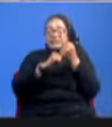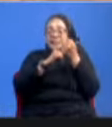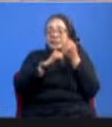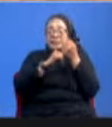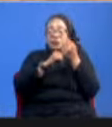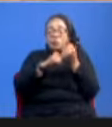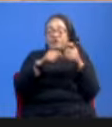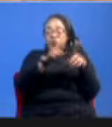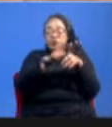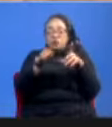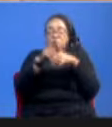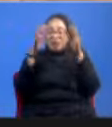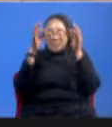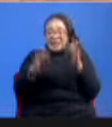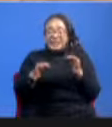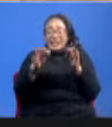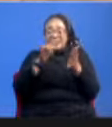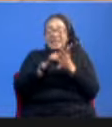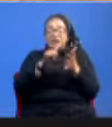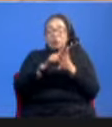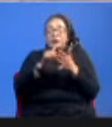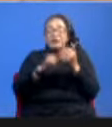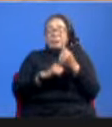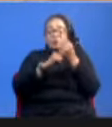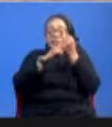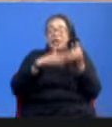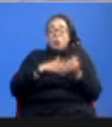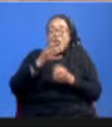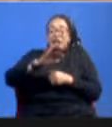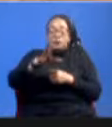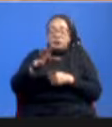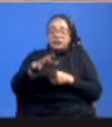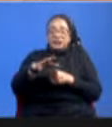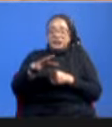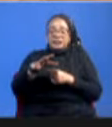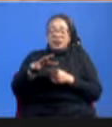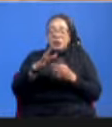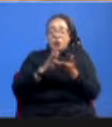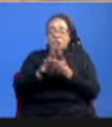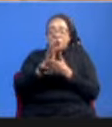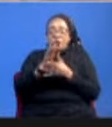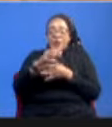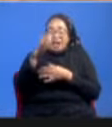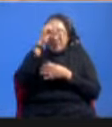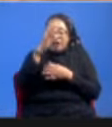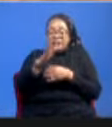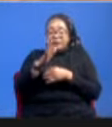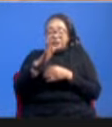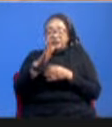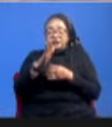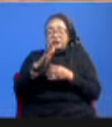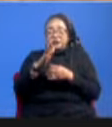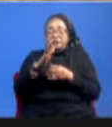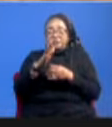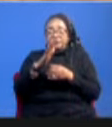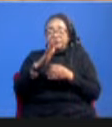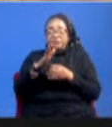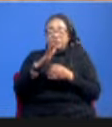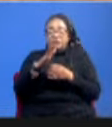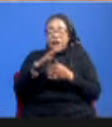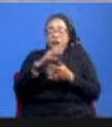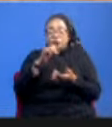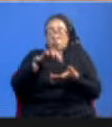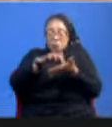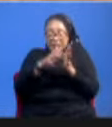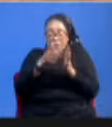decided that we'll be supporting our counties additionally through County Government Additional Allocation Bill with resources of